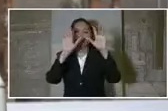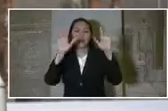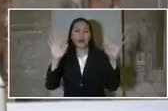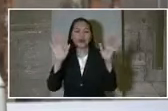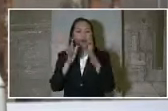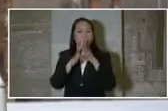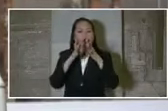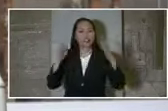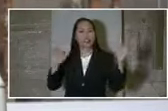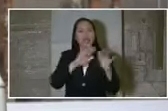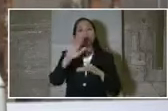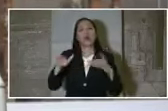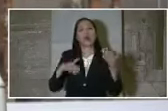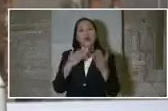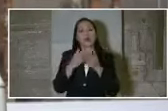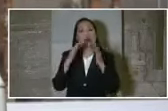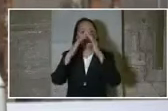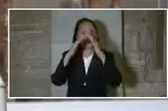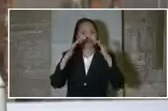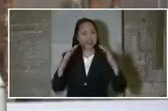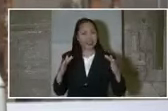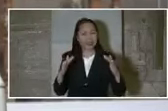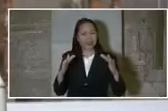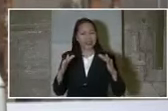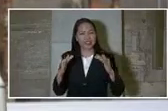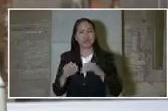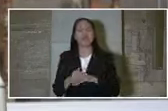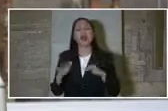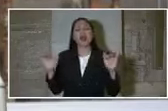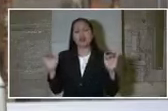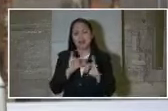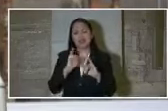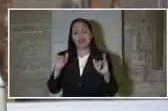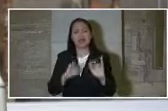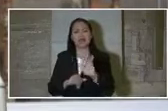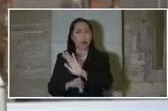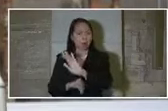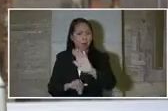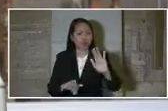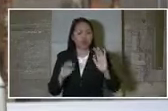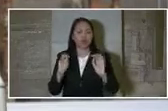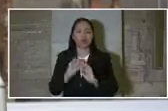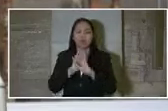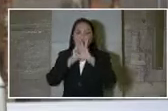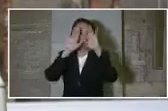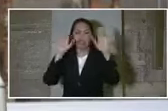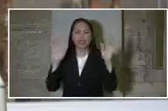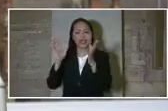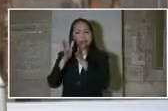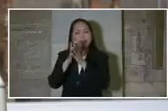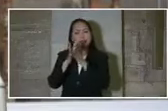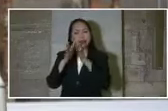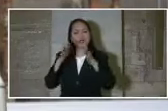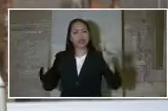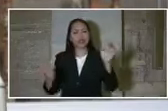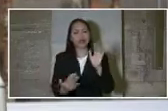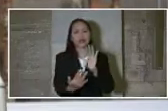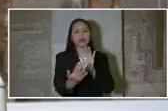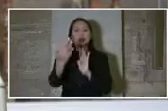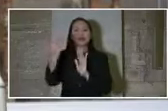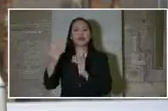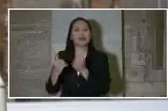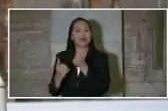house. Just so, your light must shine before others,